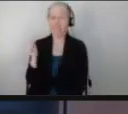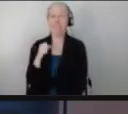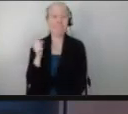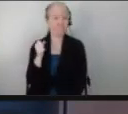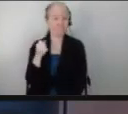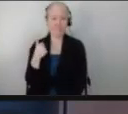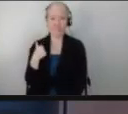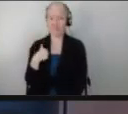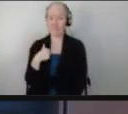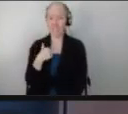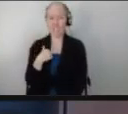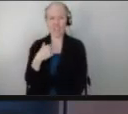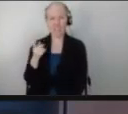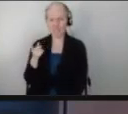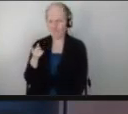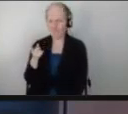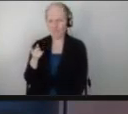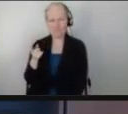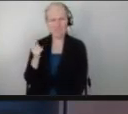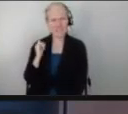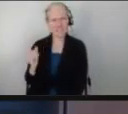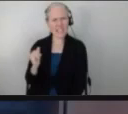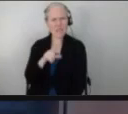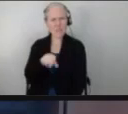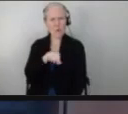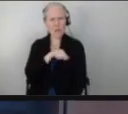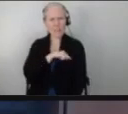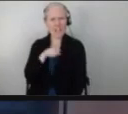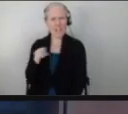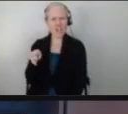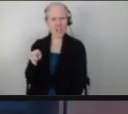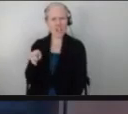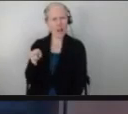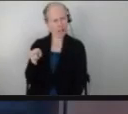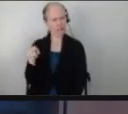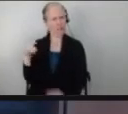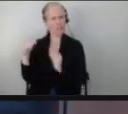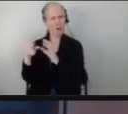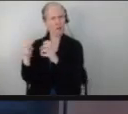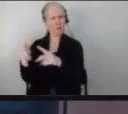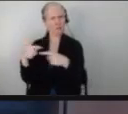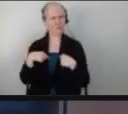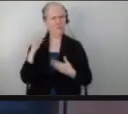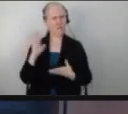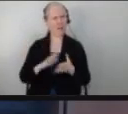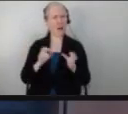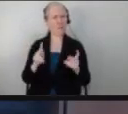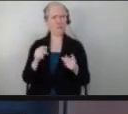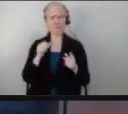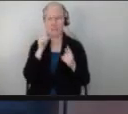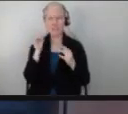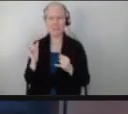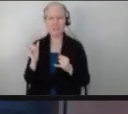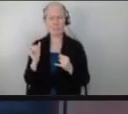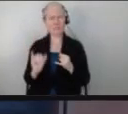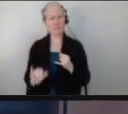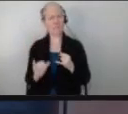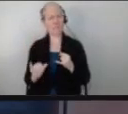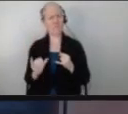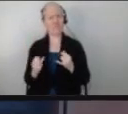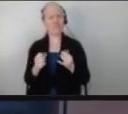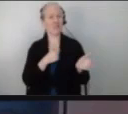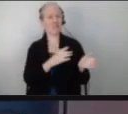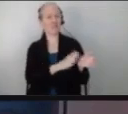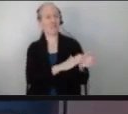the same qualifications, but yet we're not being given the same opportunities, right? And commend you for the